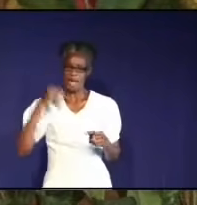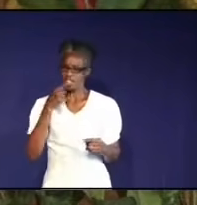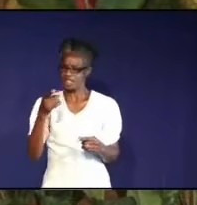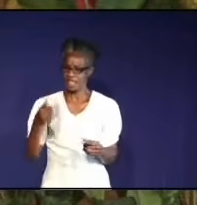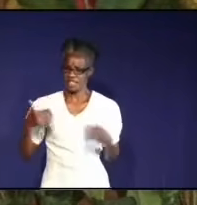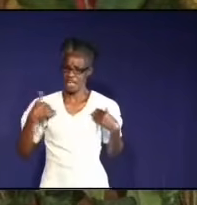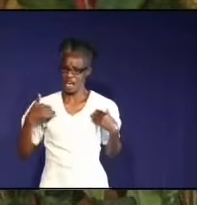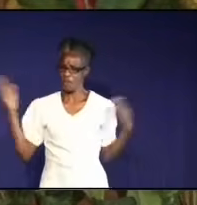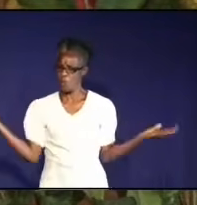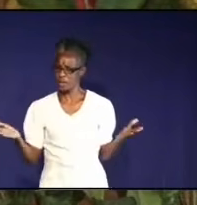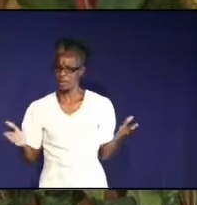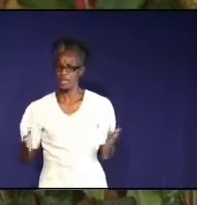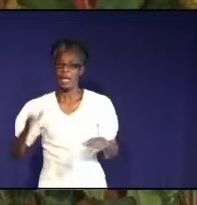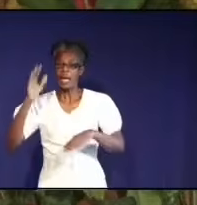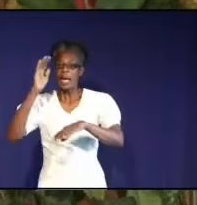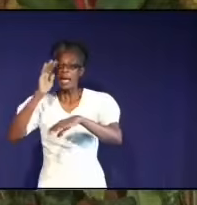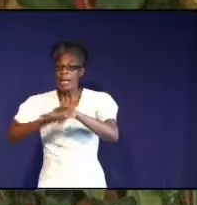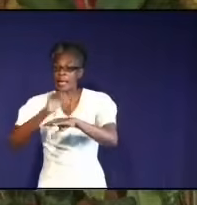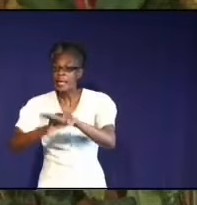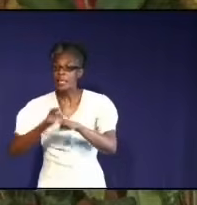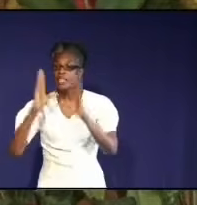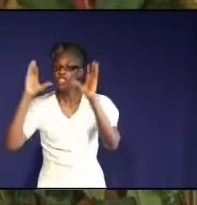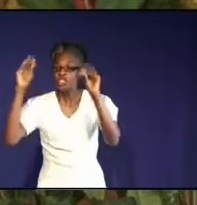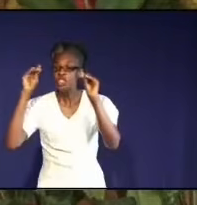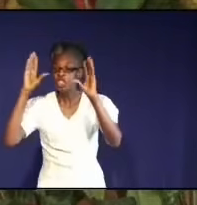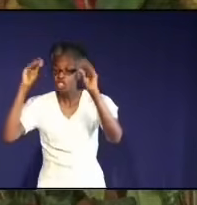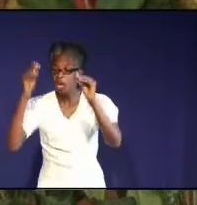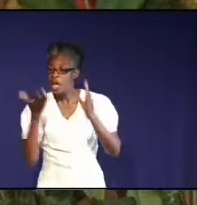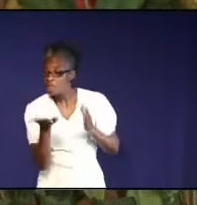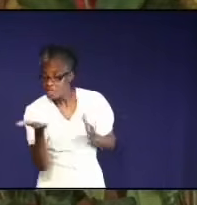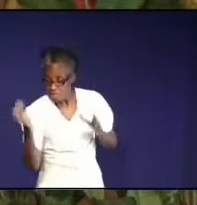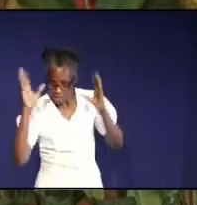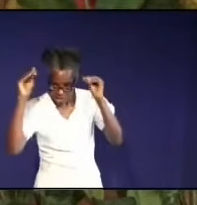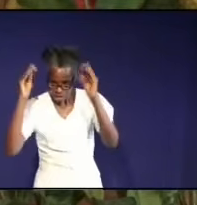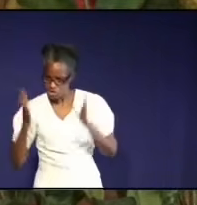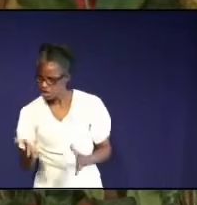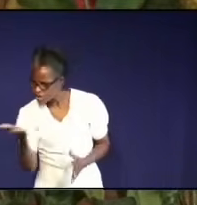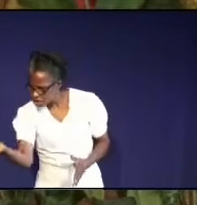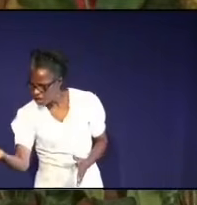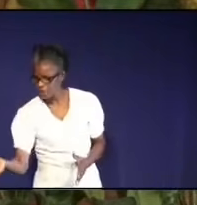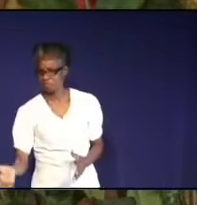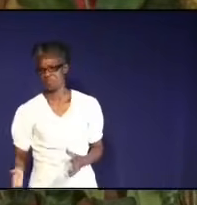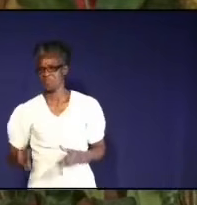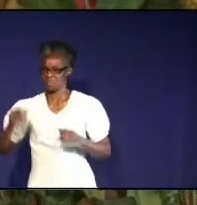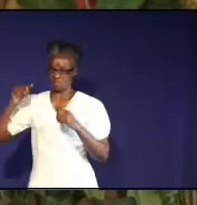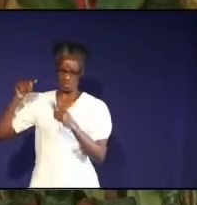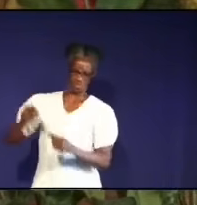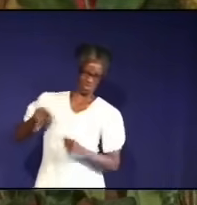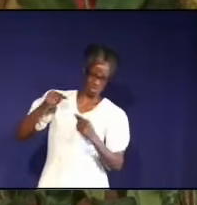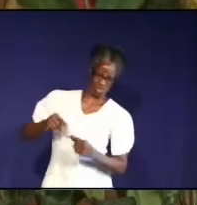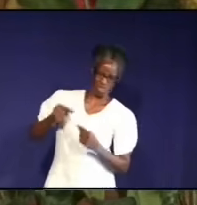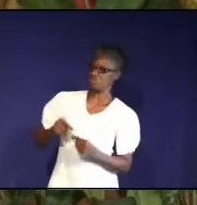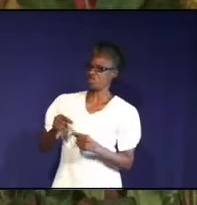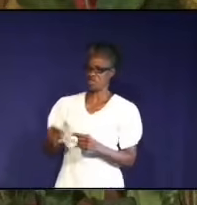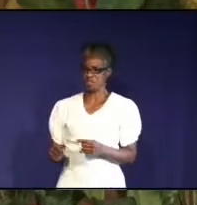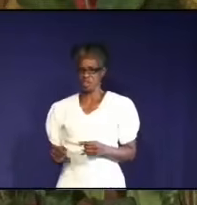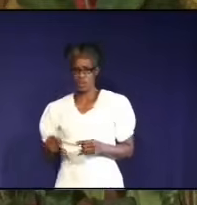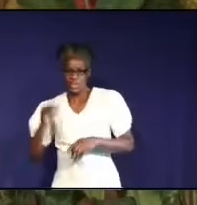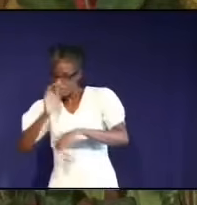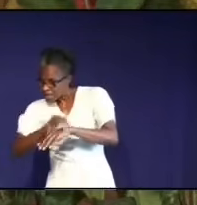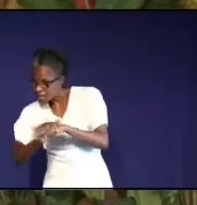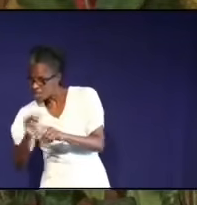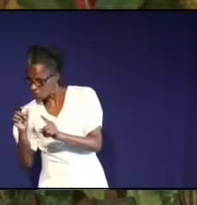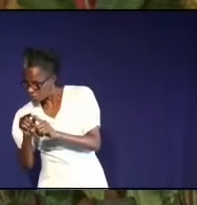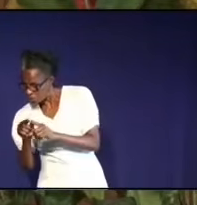I think. Sometimes there's a struggle between whether until and the word till, that's